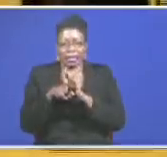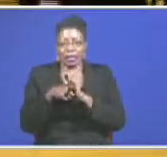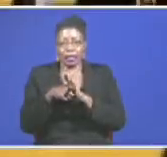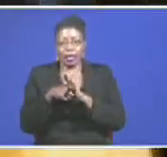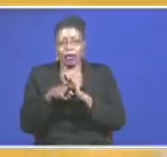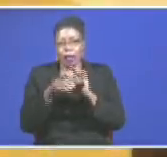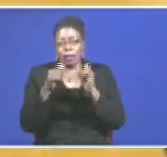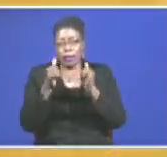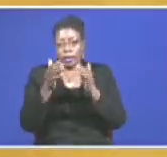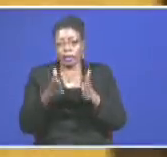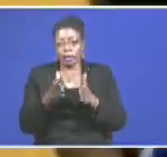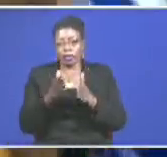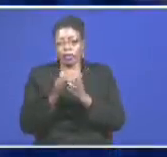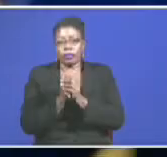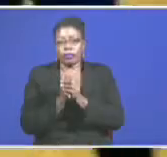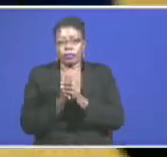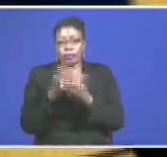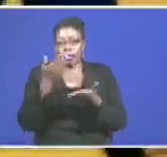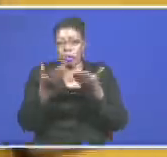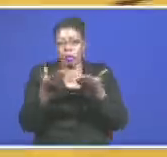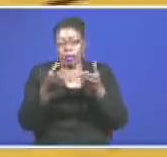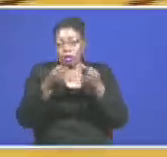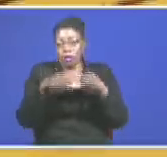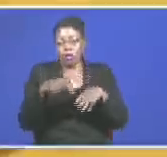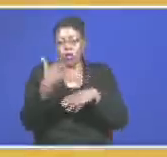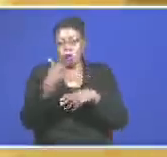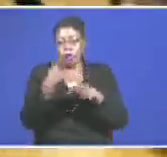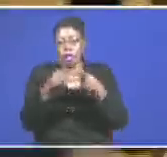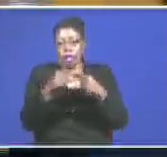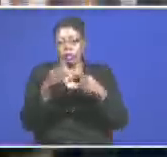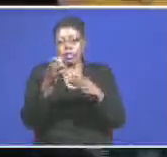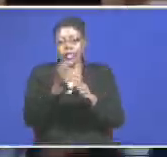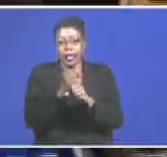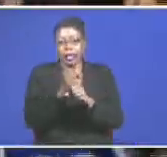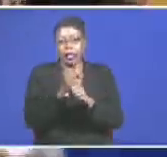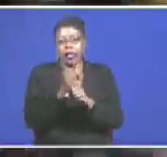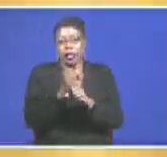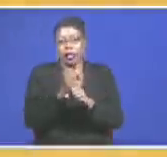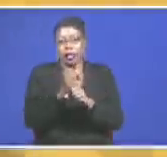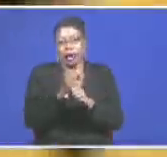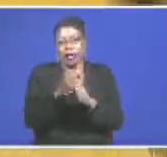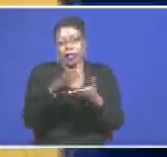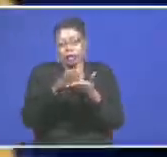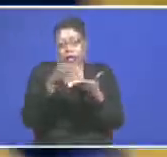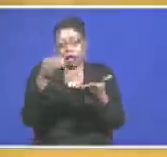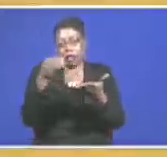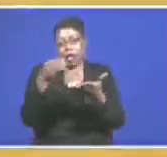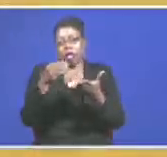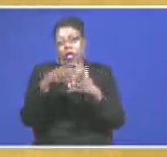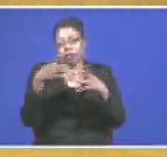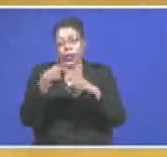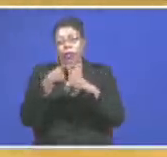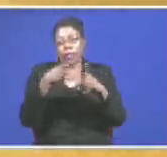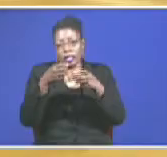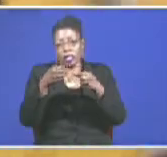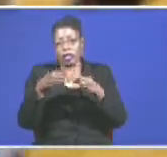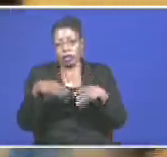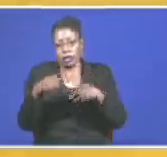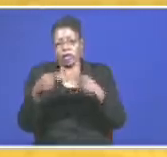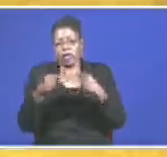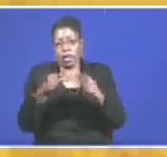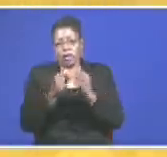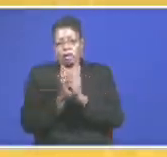pick. All in all, we may have lost 3 games, but I think we take a whole lot away from these losses. They always say